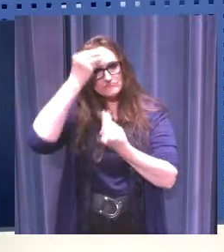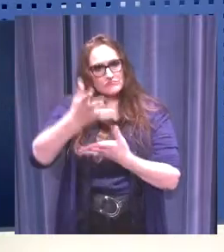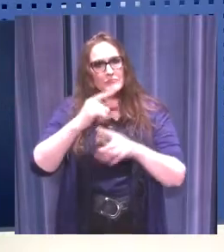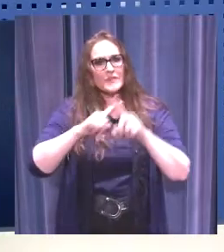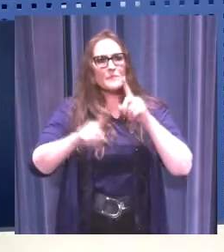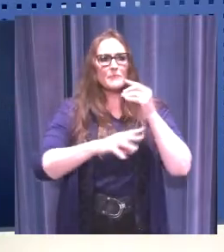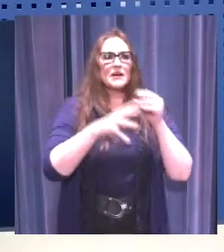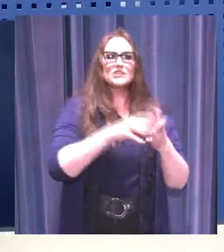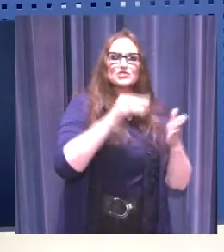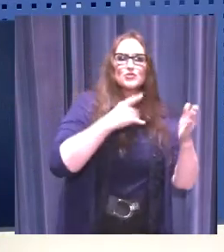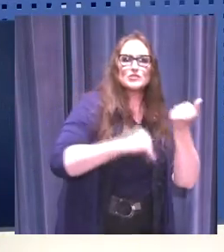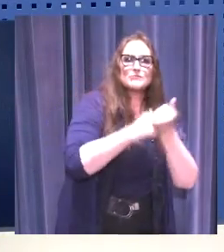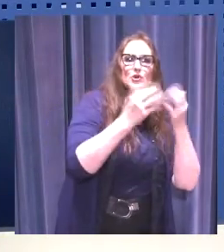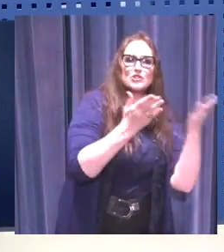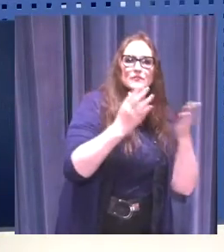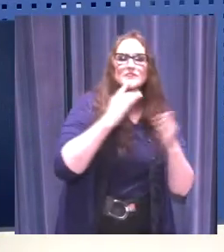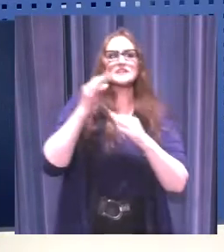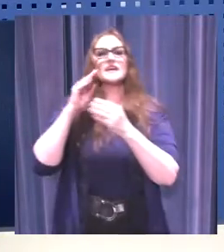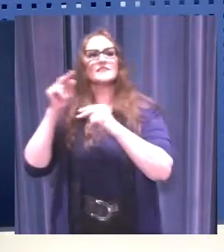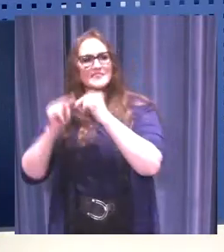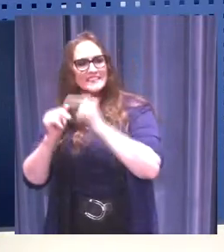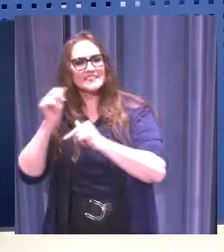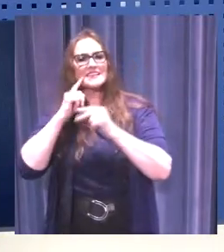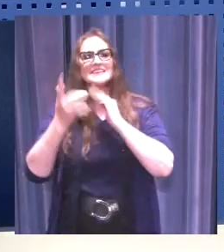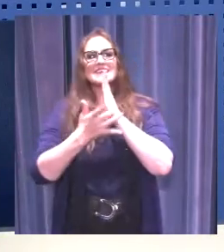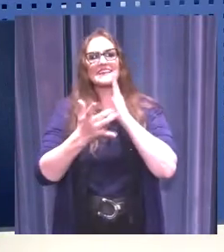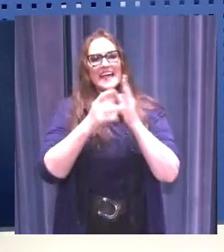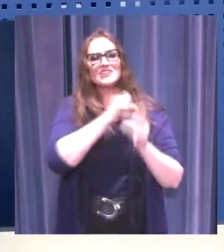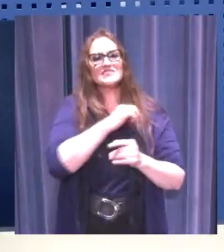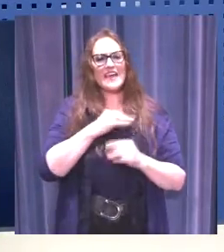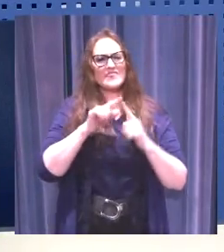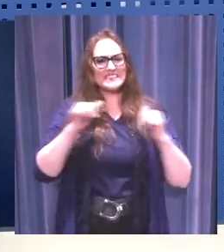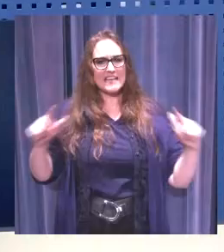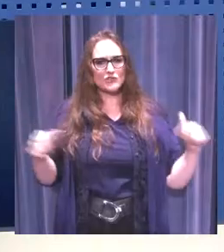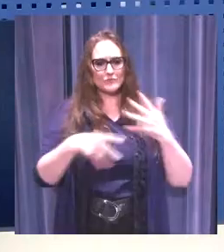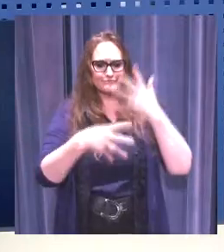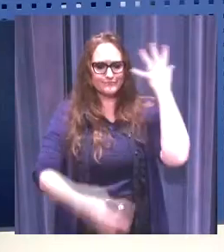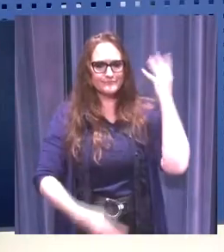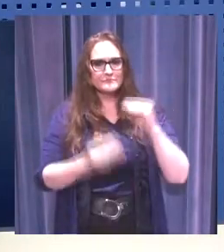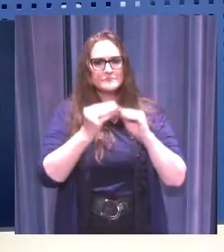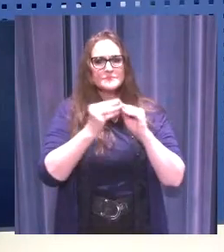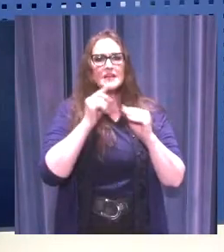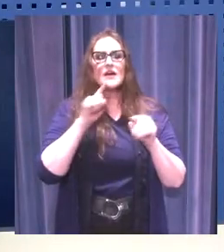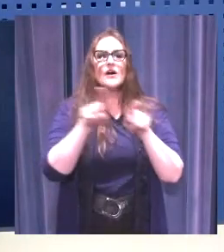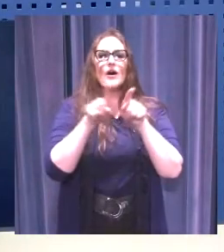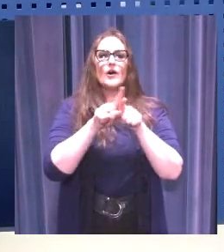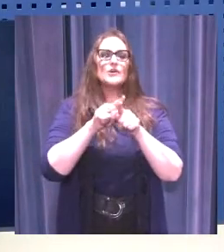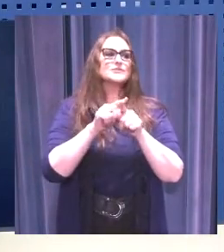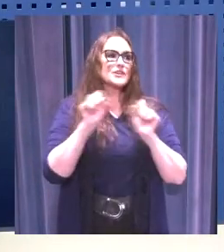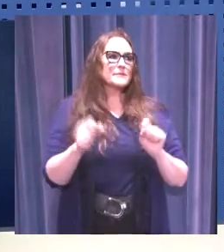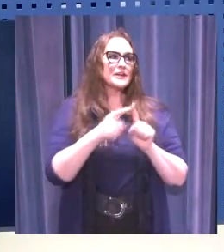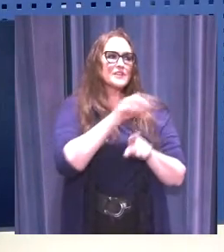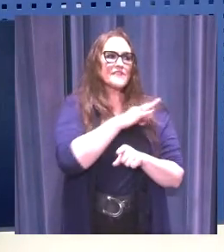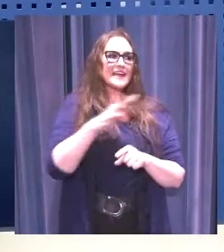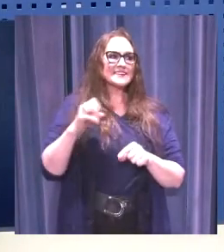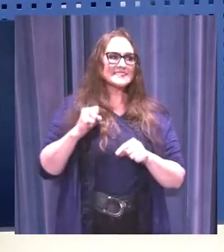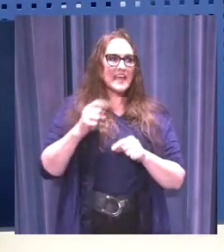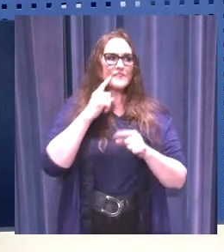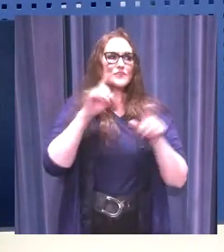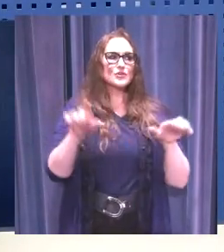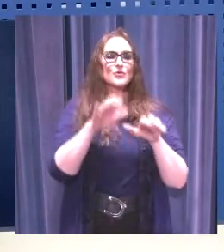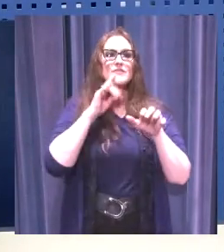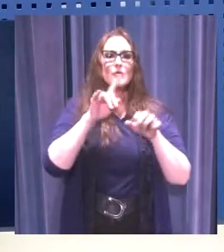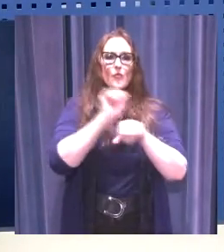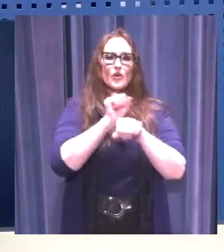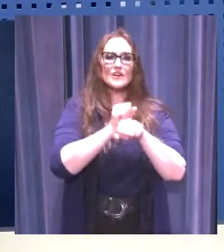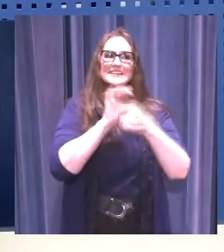support services, facilities, technology, staffing, etc. Furthermore, the ability of the faculty and staff to do the work of the college is tied to